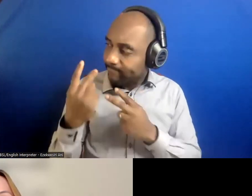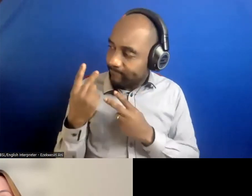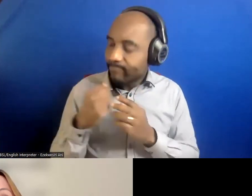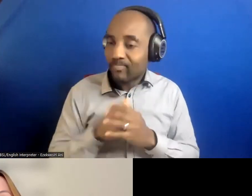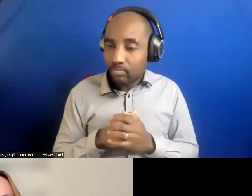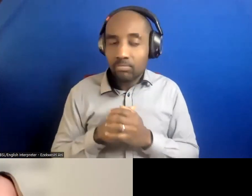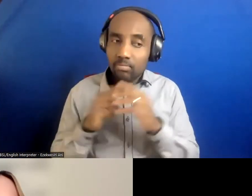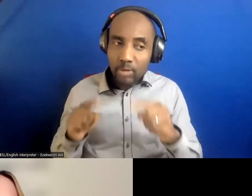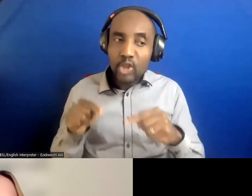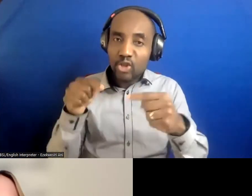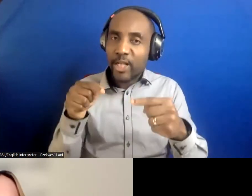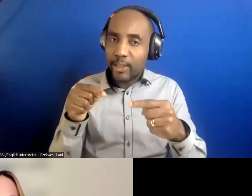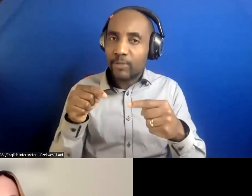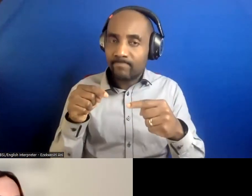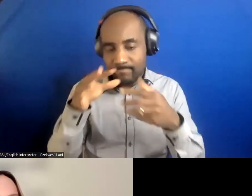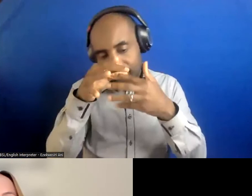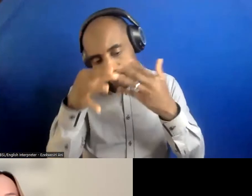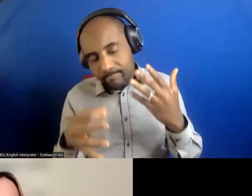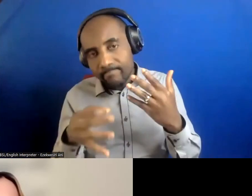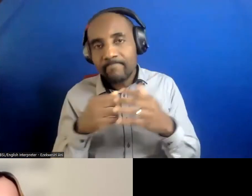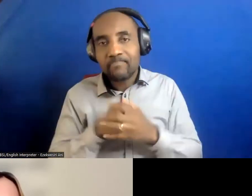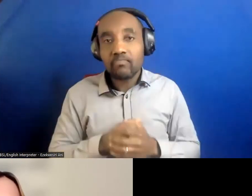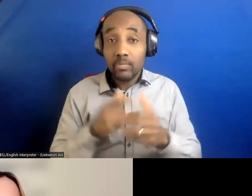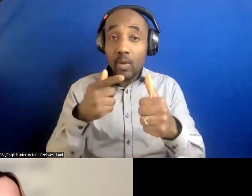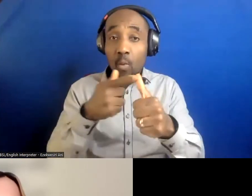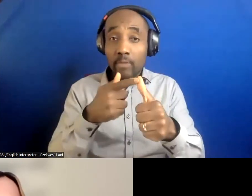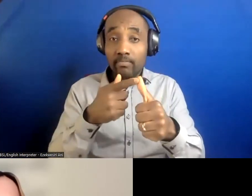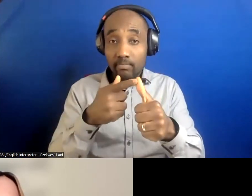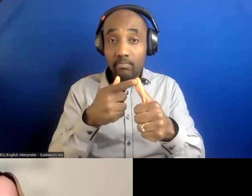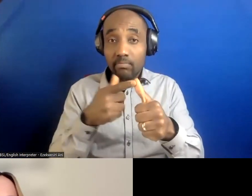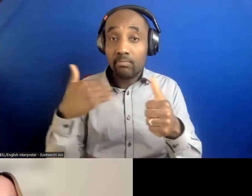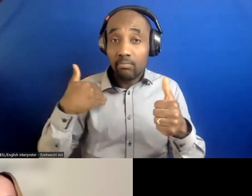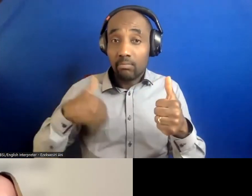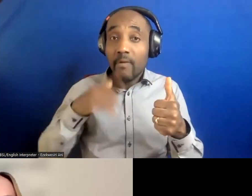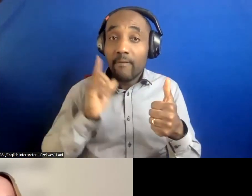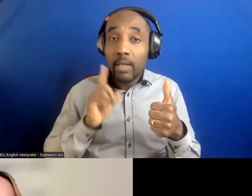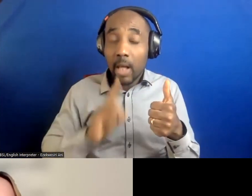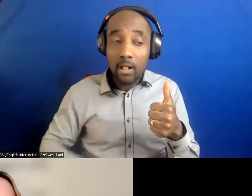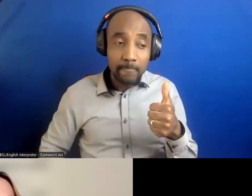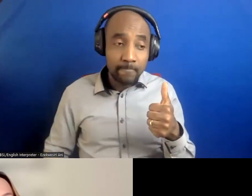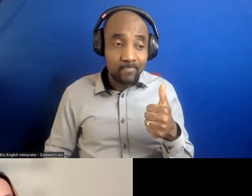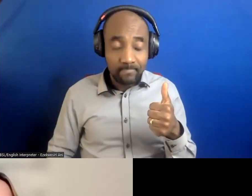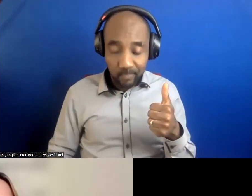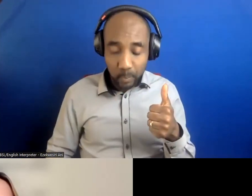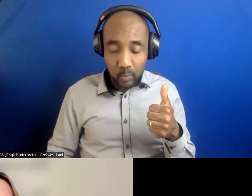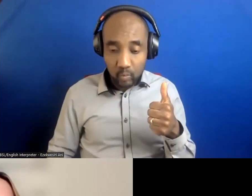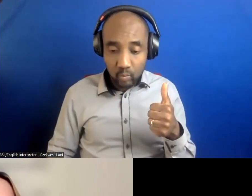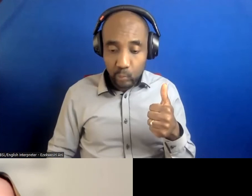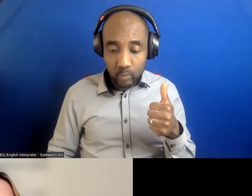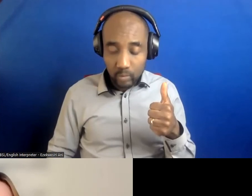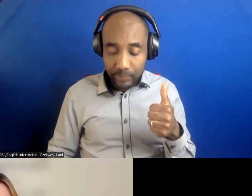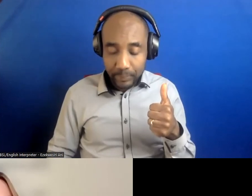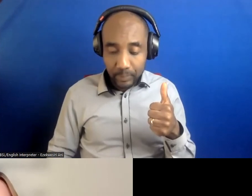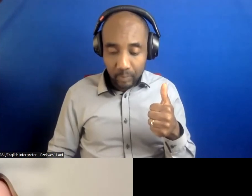on several folds. So one just being female. And almost trying to navigate your way through